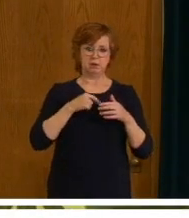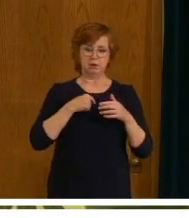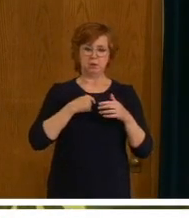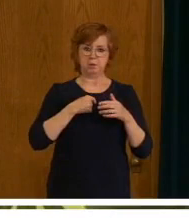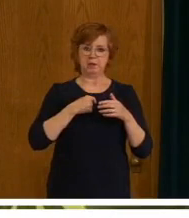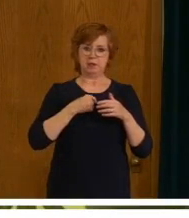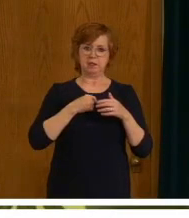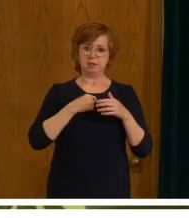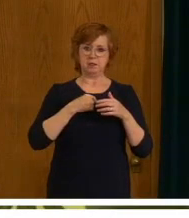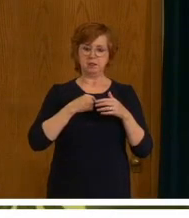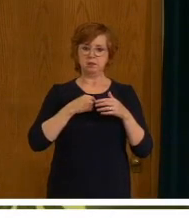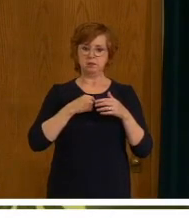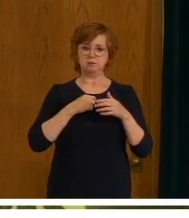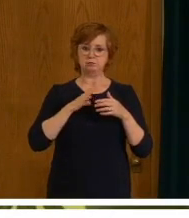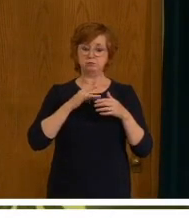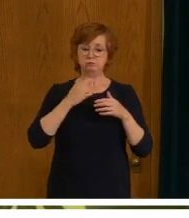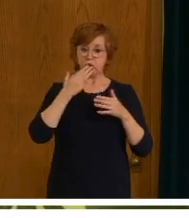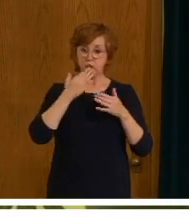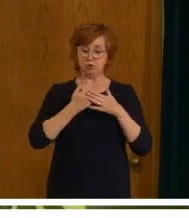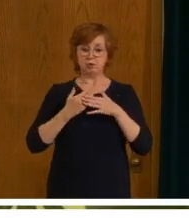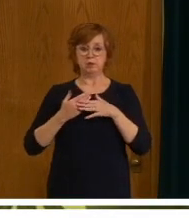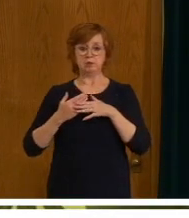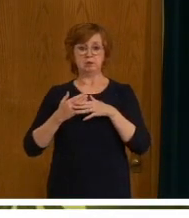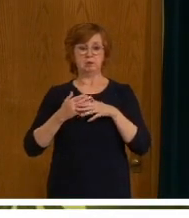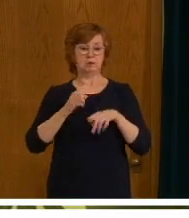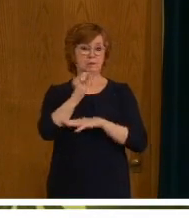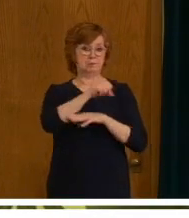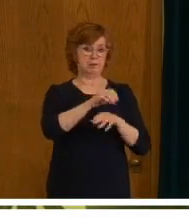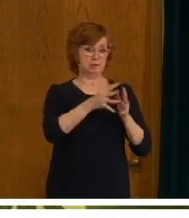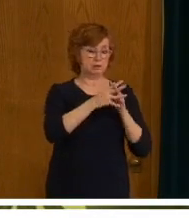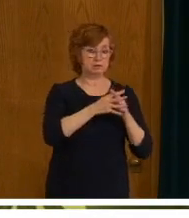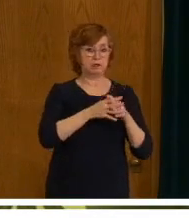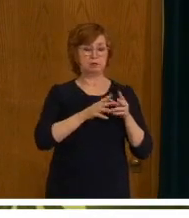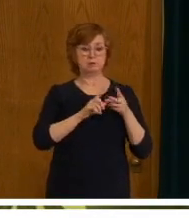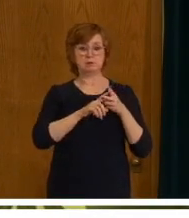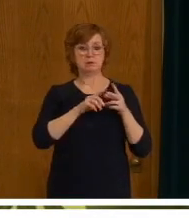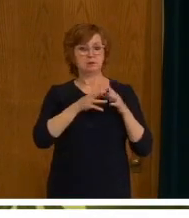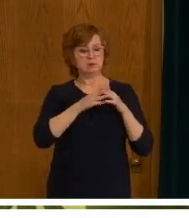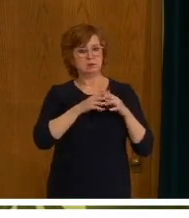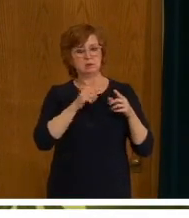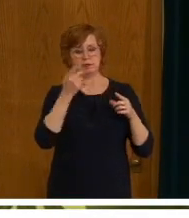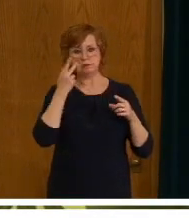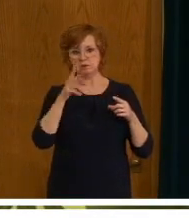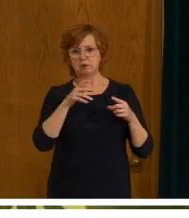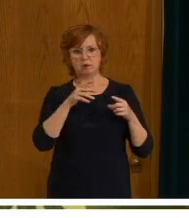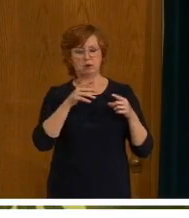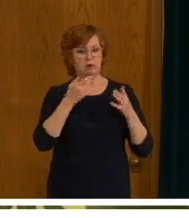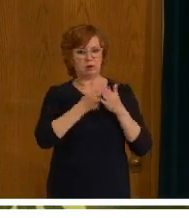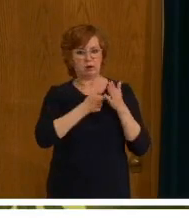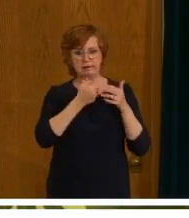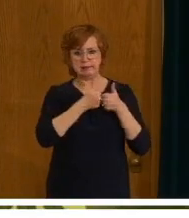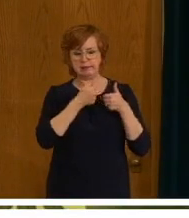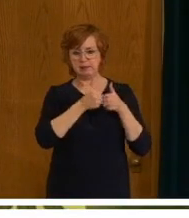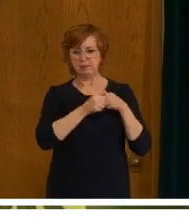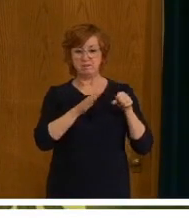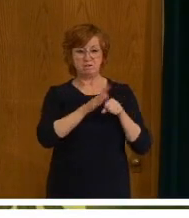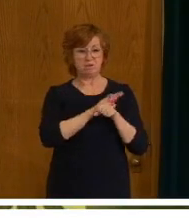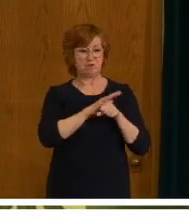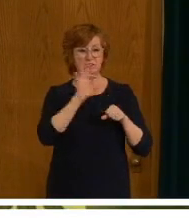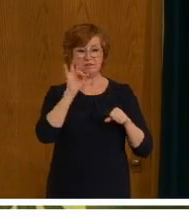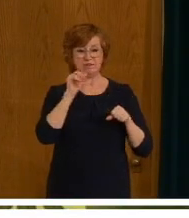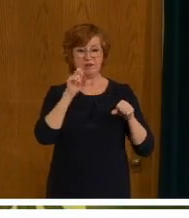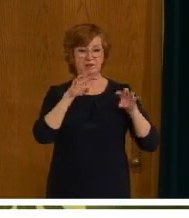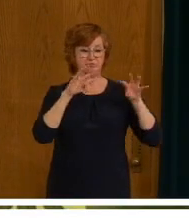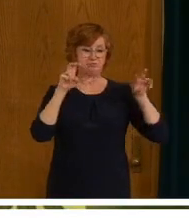United States to the south of us, for instance. And we've all seen, full hockey arenas, the Indy 500, as well as other events in the